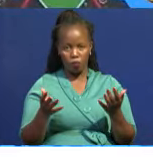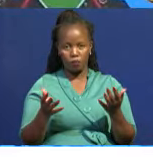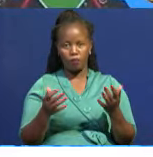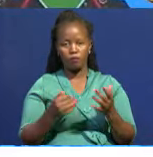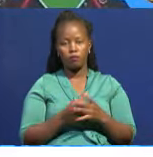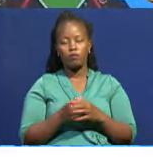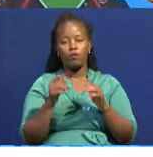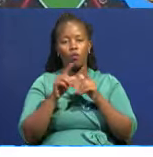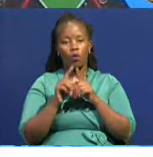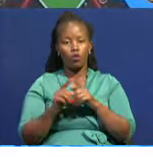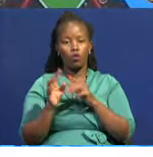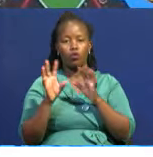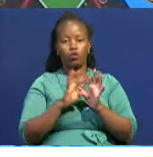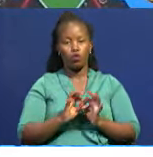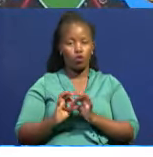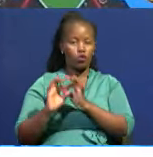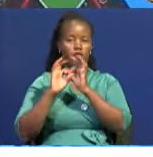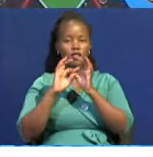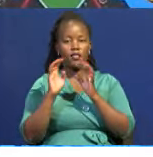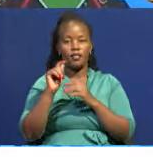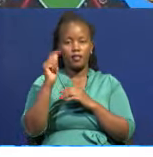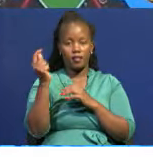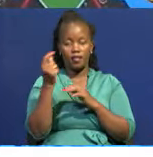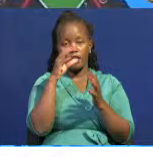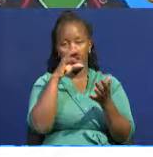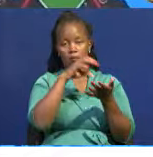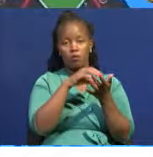to consolidate Kenya's position as a financial hub?